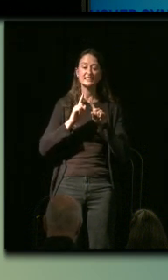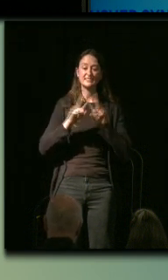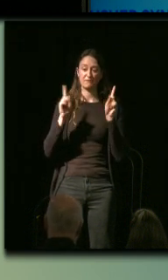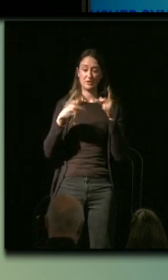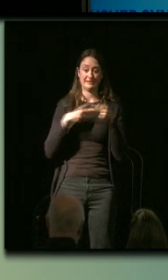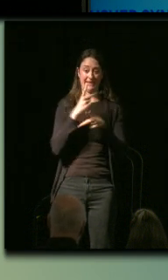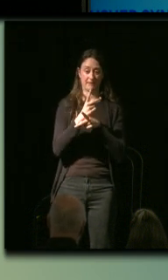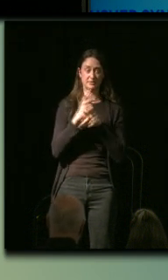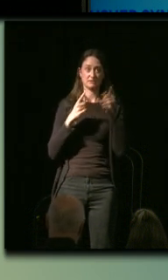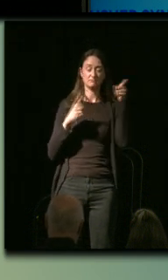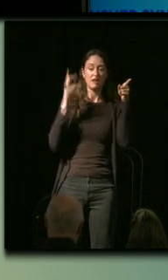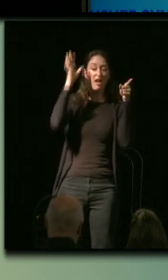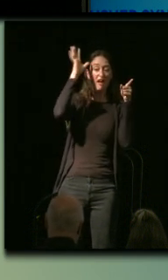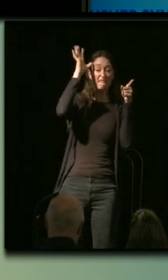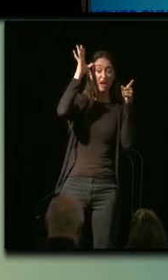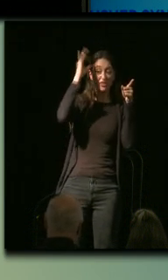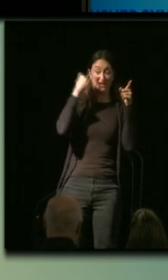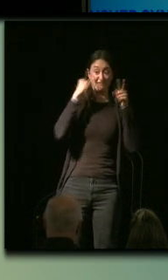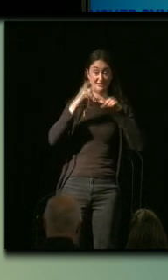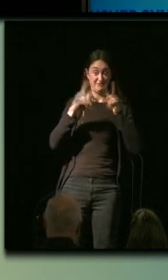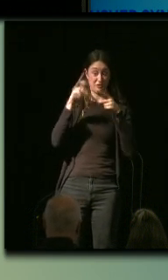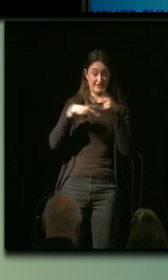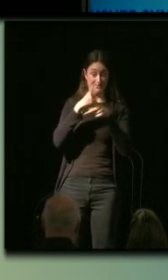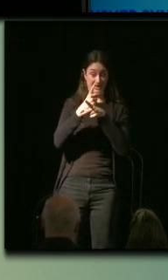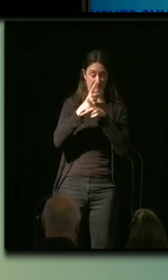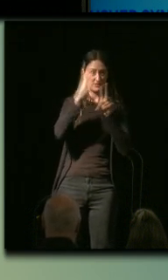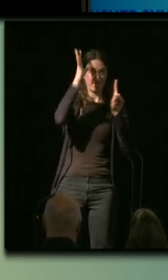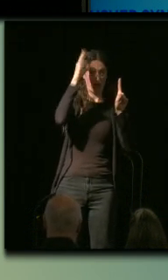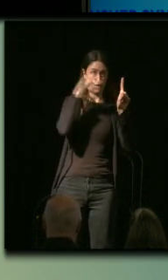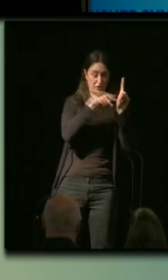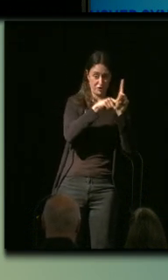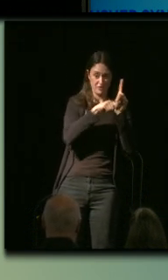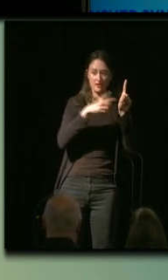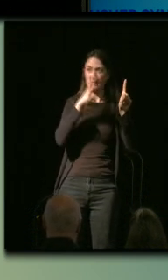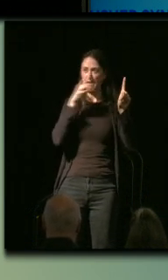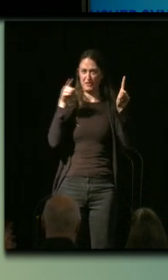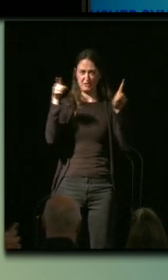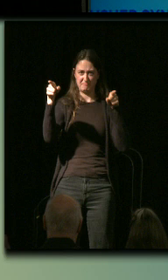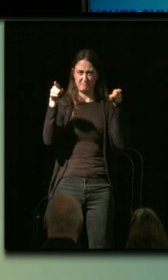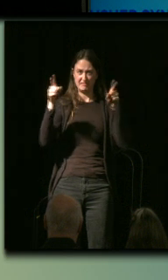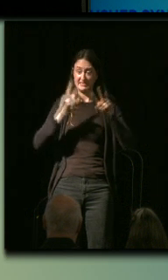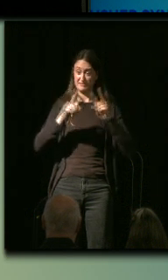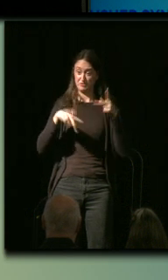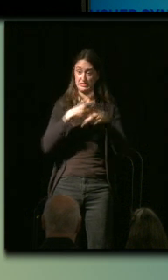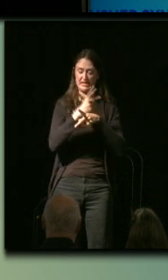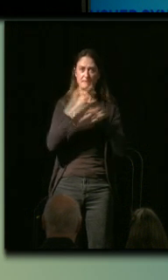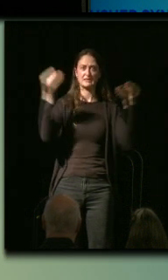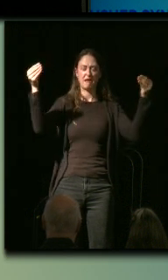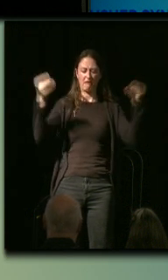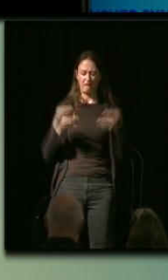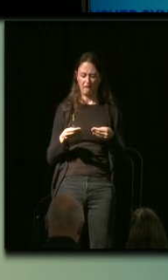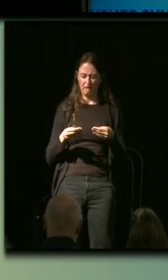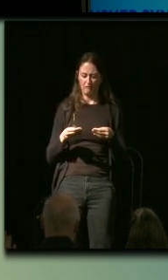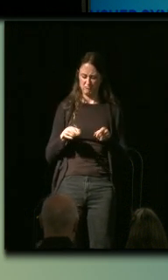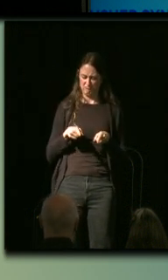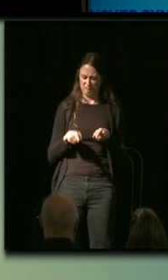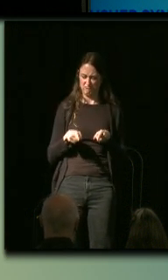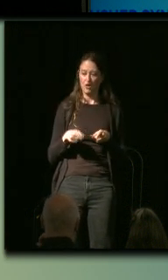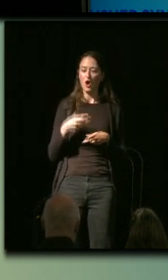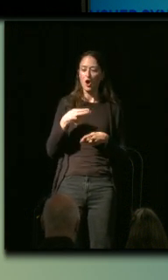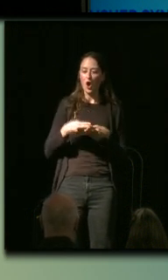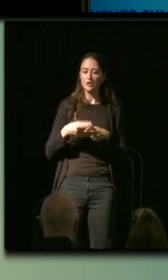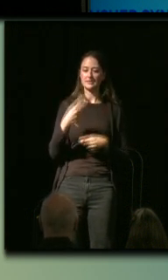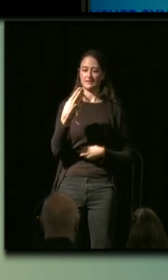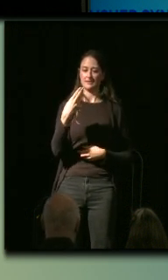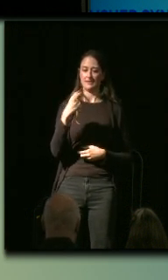mother, we call this being compound heterozygous. You may have heard the term homozygous in genetics. This is when both parents happen